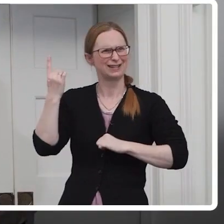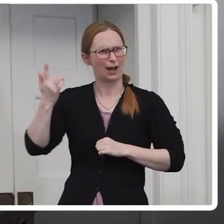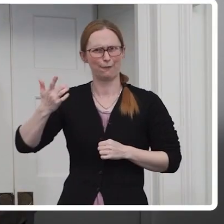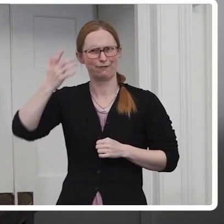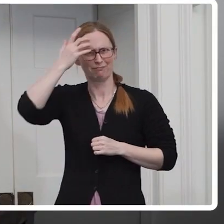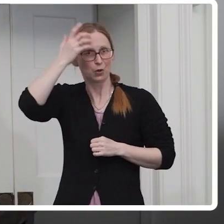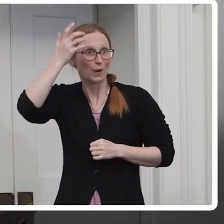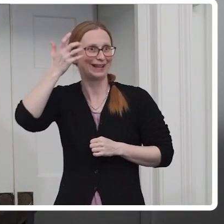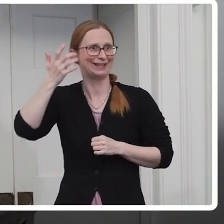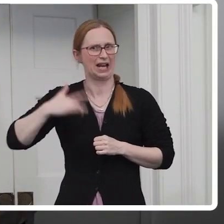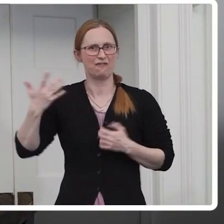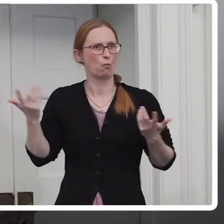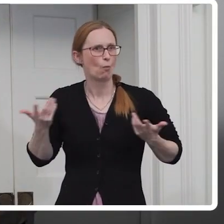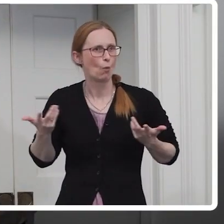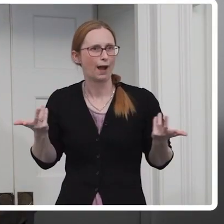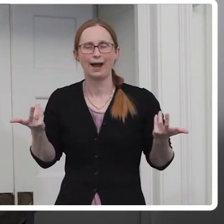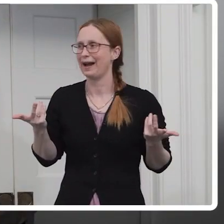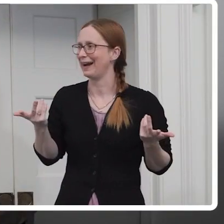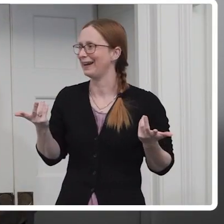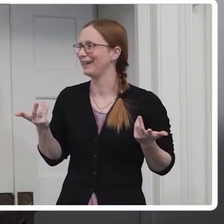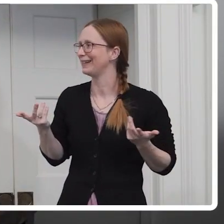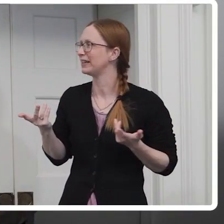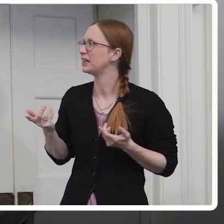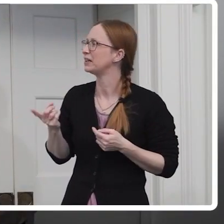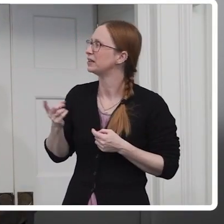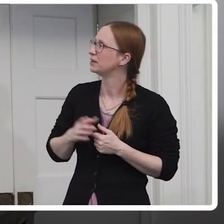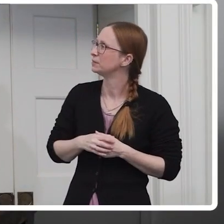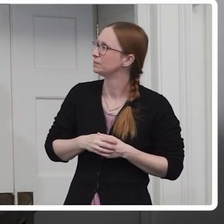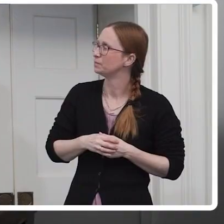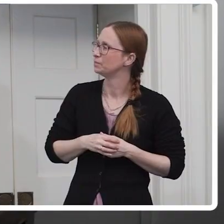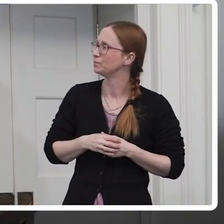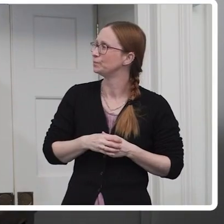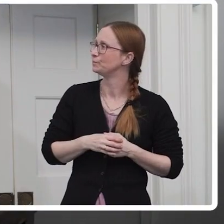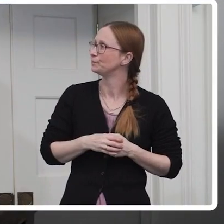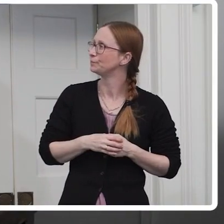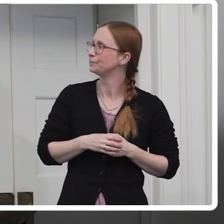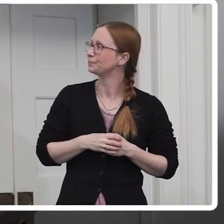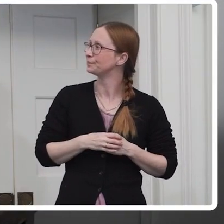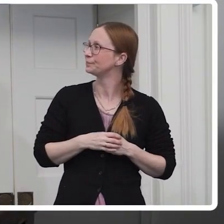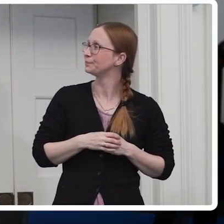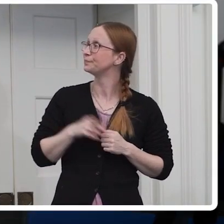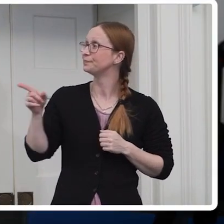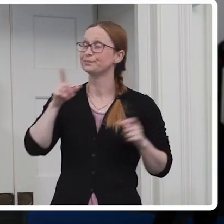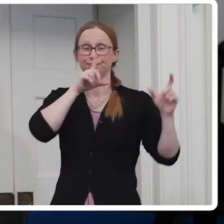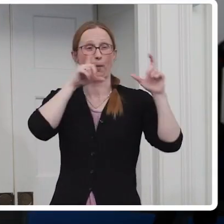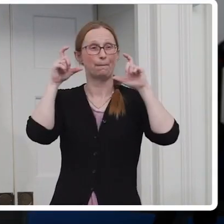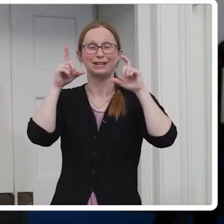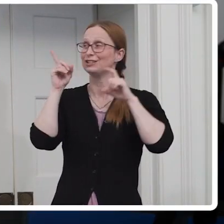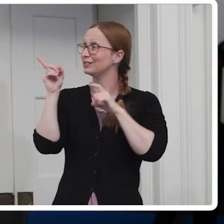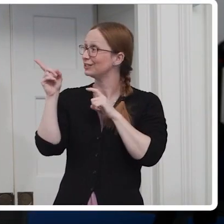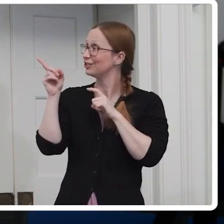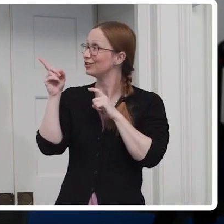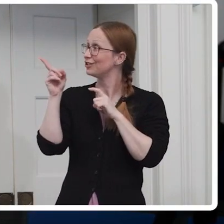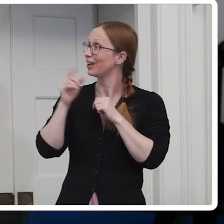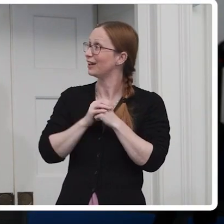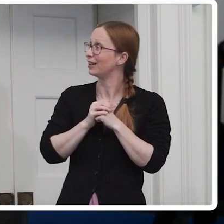did Allen live? Where did Queen live? We've got a good slide for that. Yeah, I think that's... We've got a